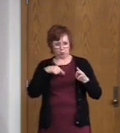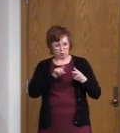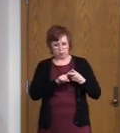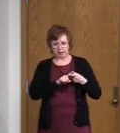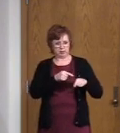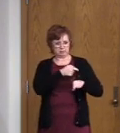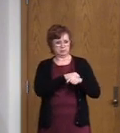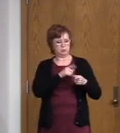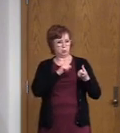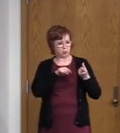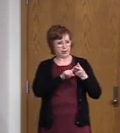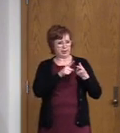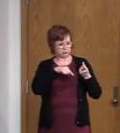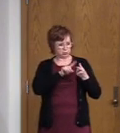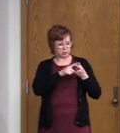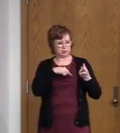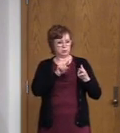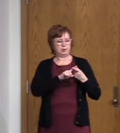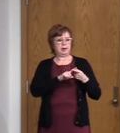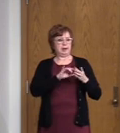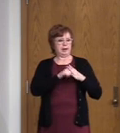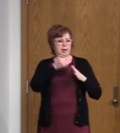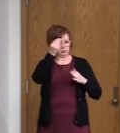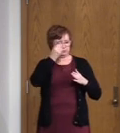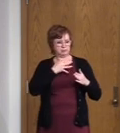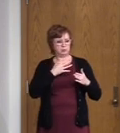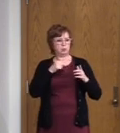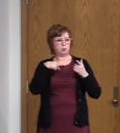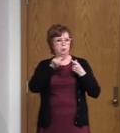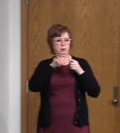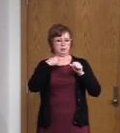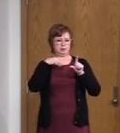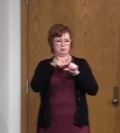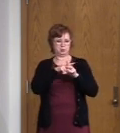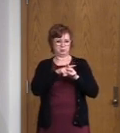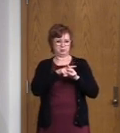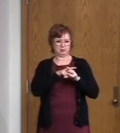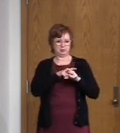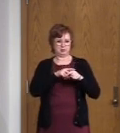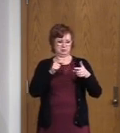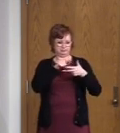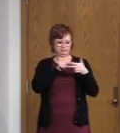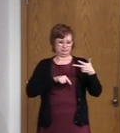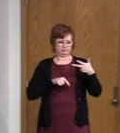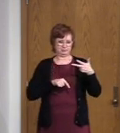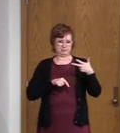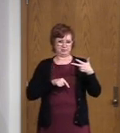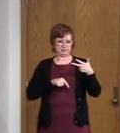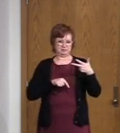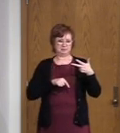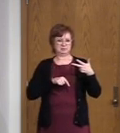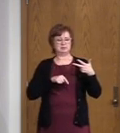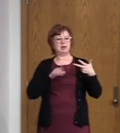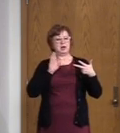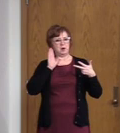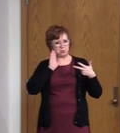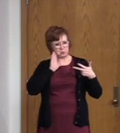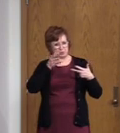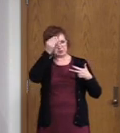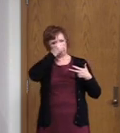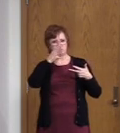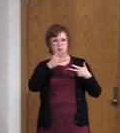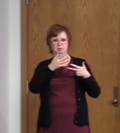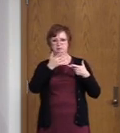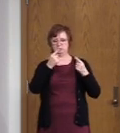be informed? And when can we get in? So we're trying to give them two out of the three of that. What is it going to look like with the mass vaccination